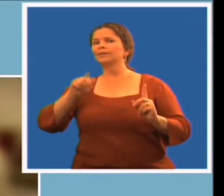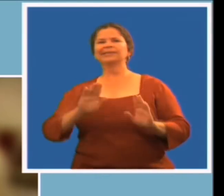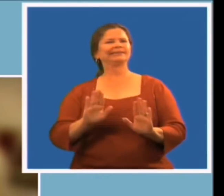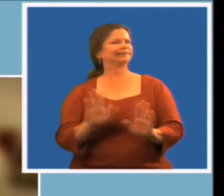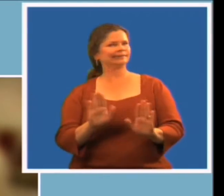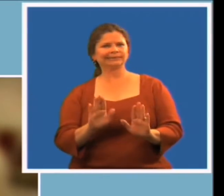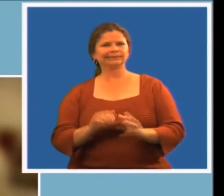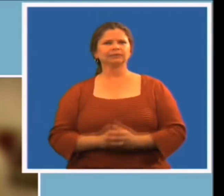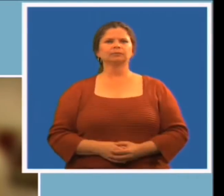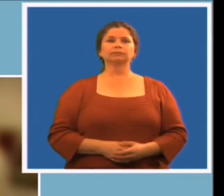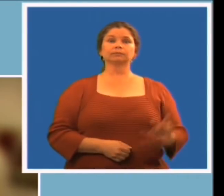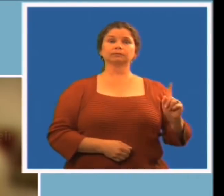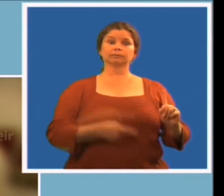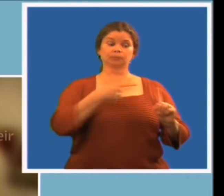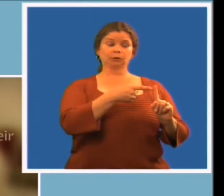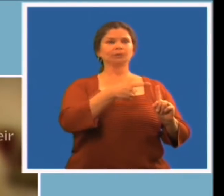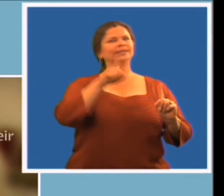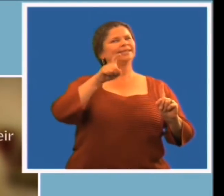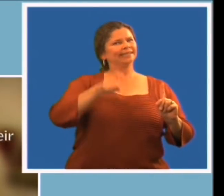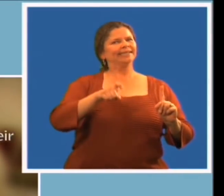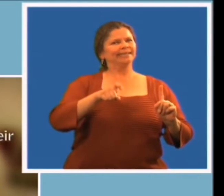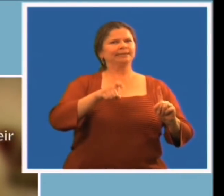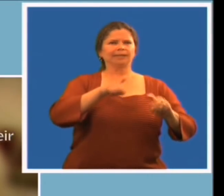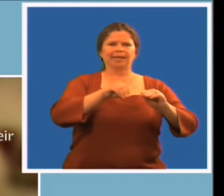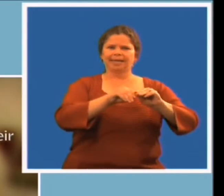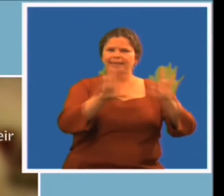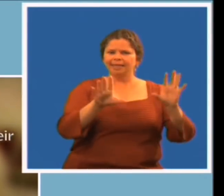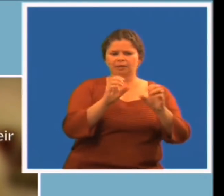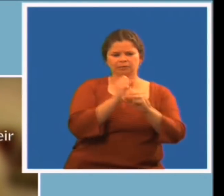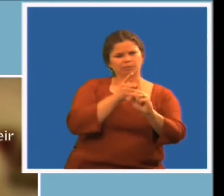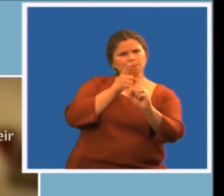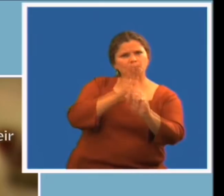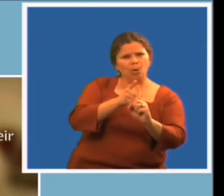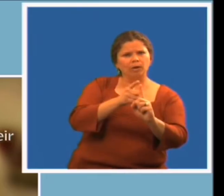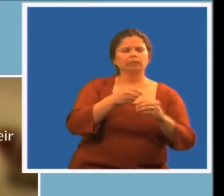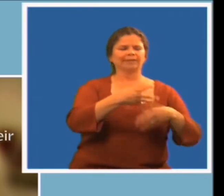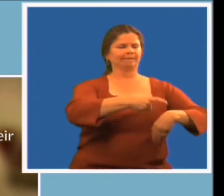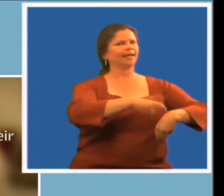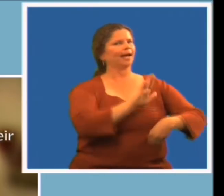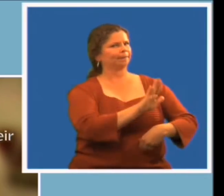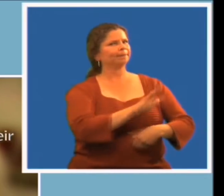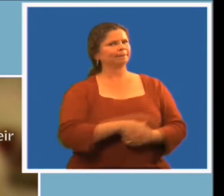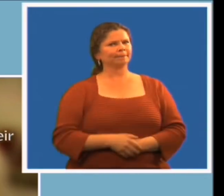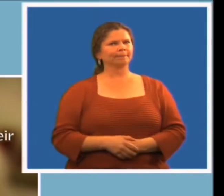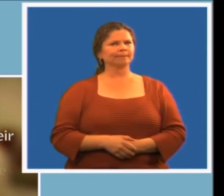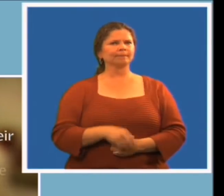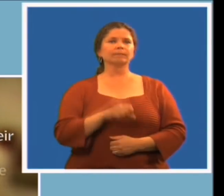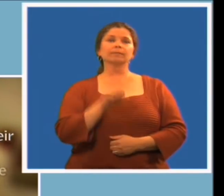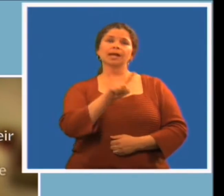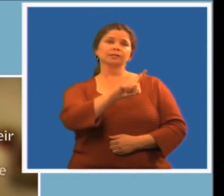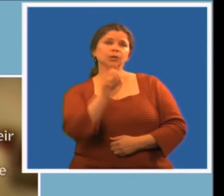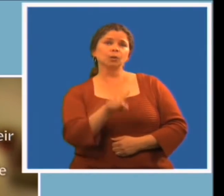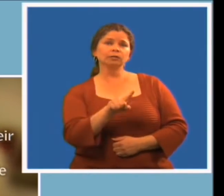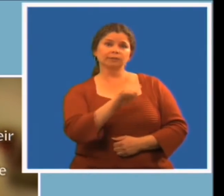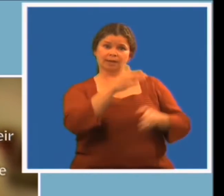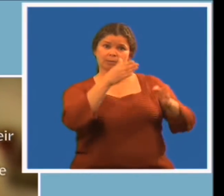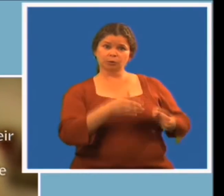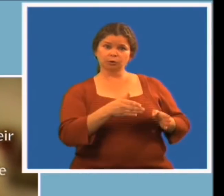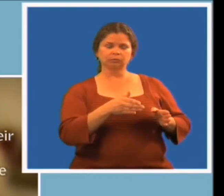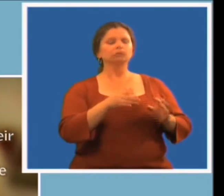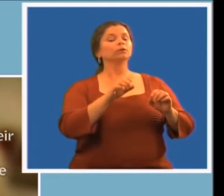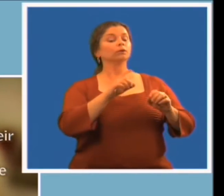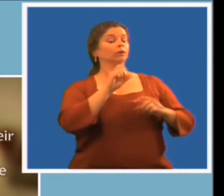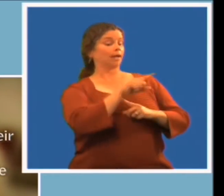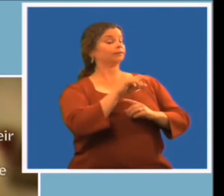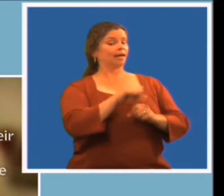also have another. Give the person whatever time is needed to get their point across. Ask questions that